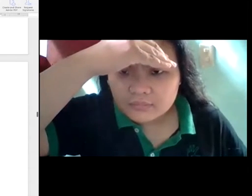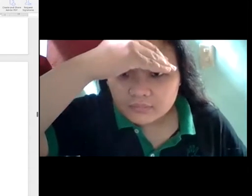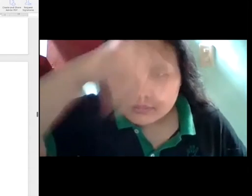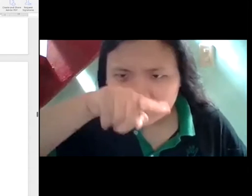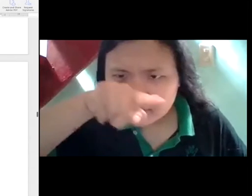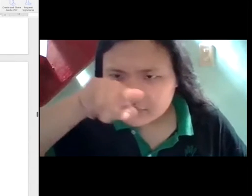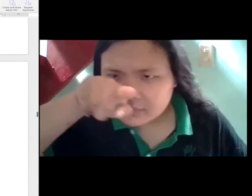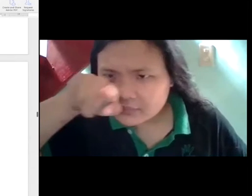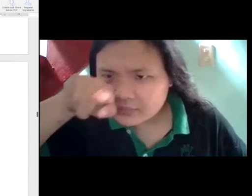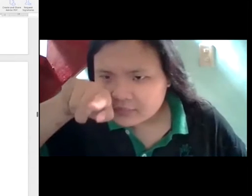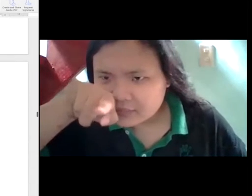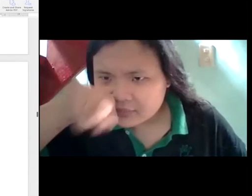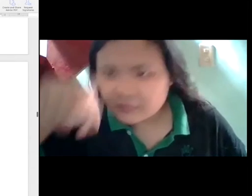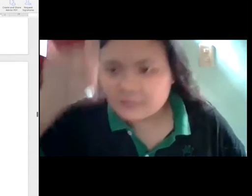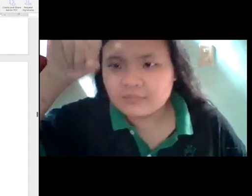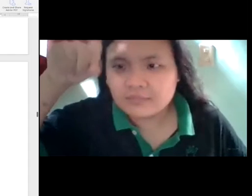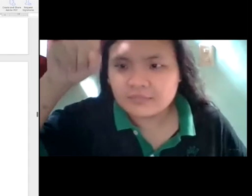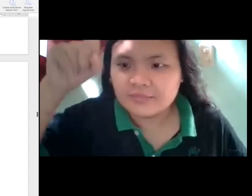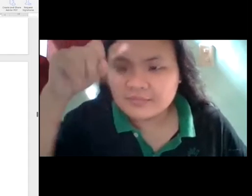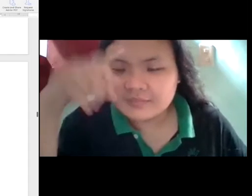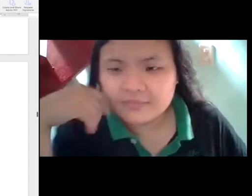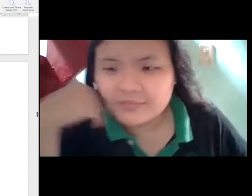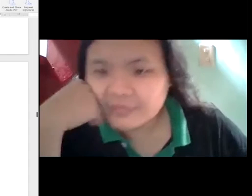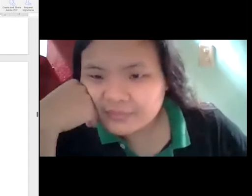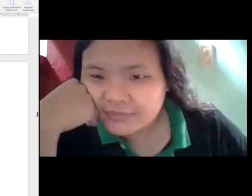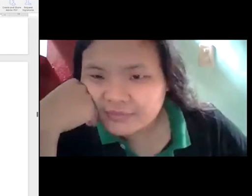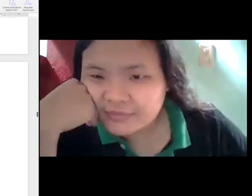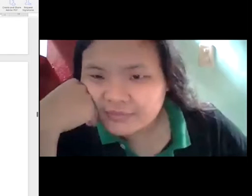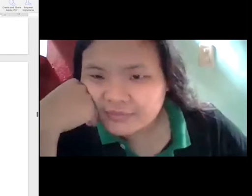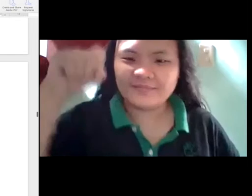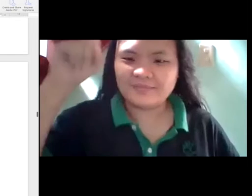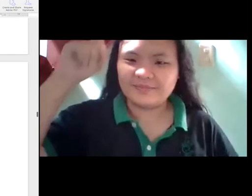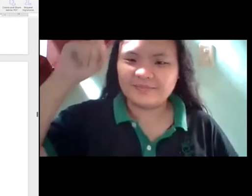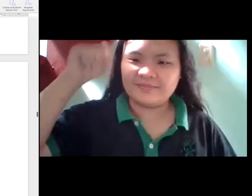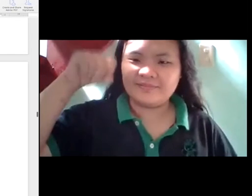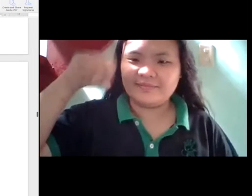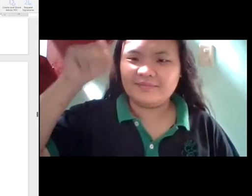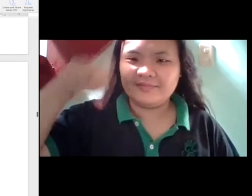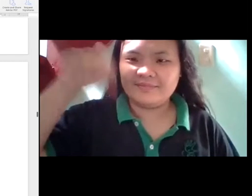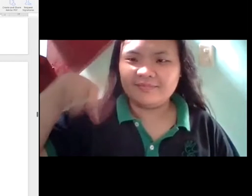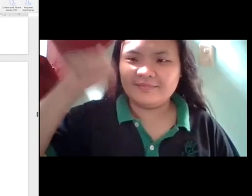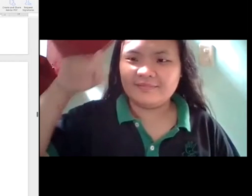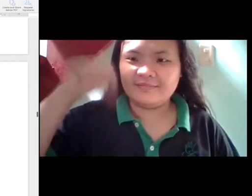Where's Shaq here? Let me make sure. Where's Shaq? Shaq, where's Shaq?